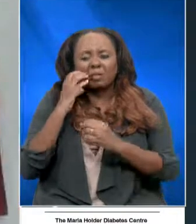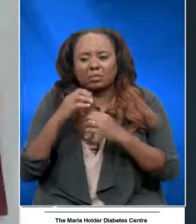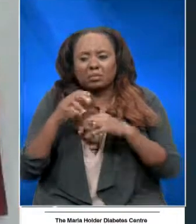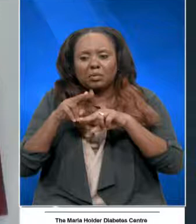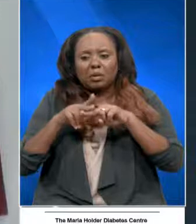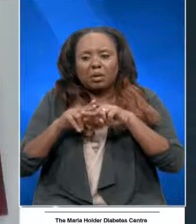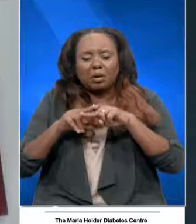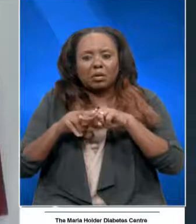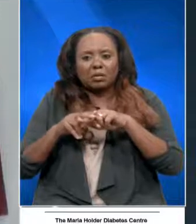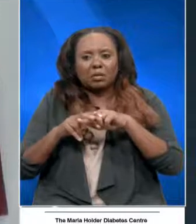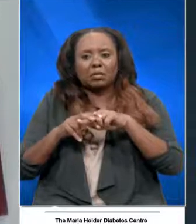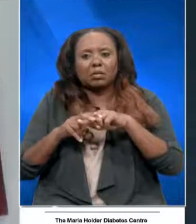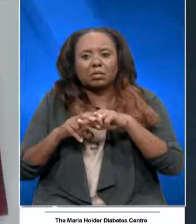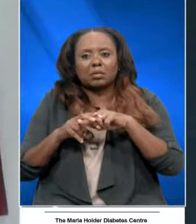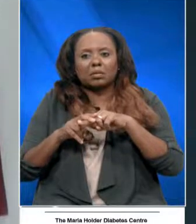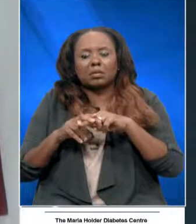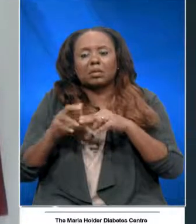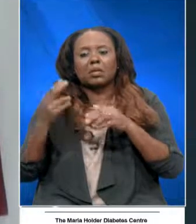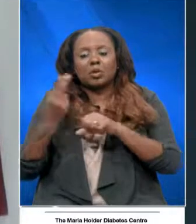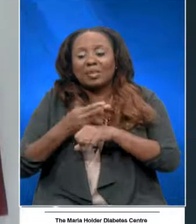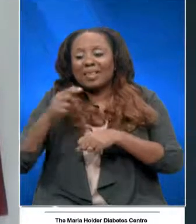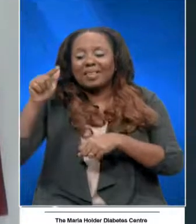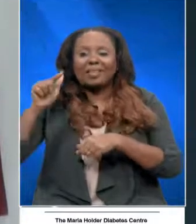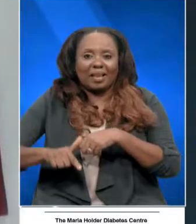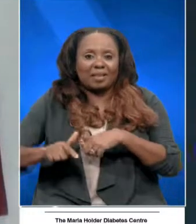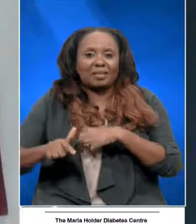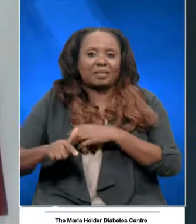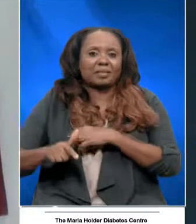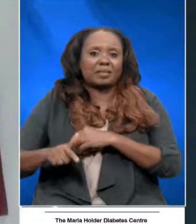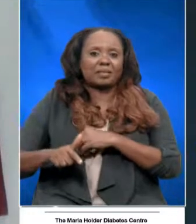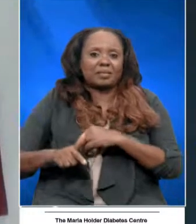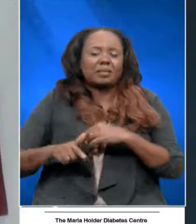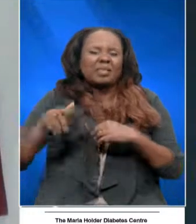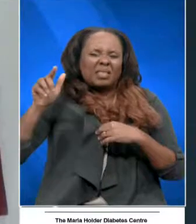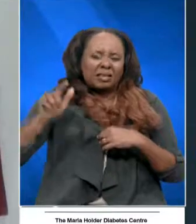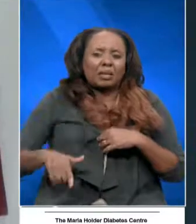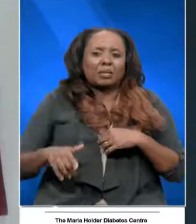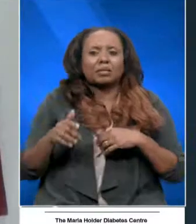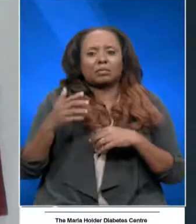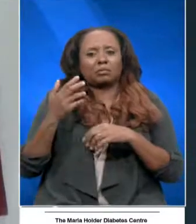coarse grain salt than regular refined small fine salt.